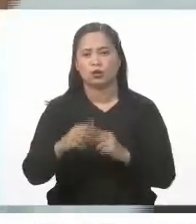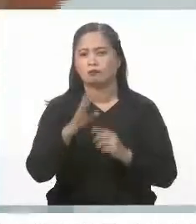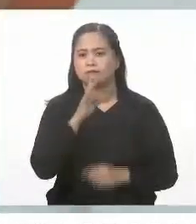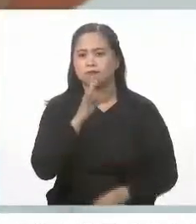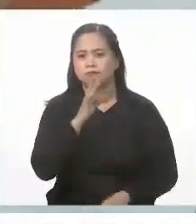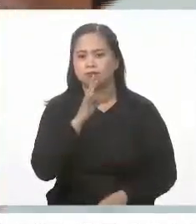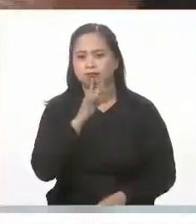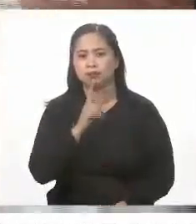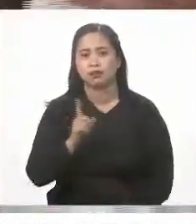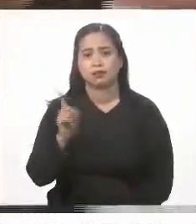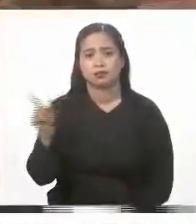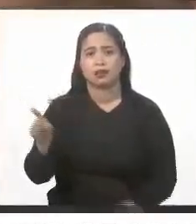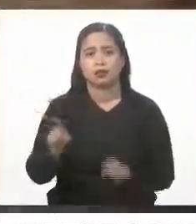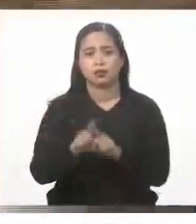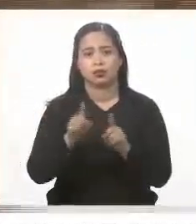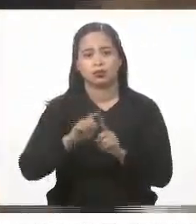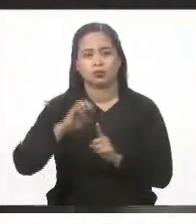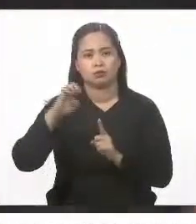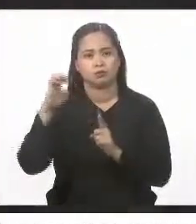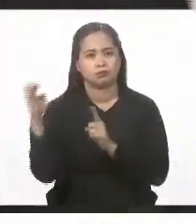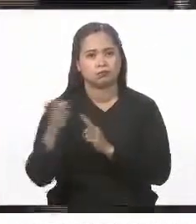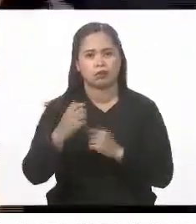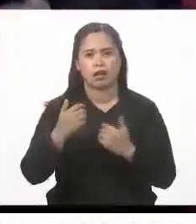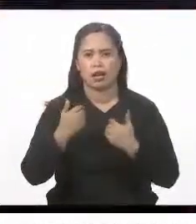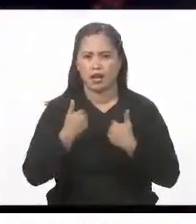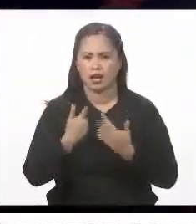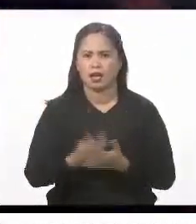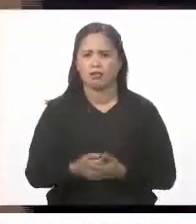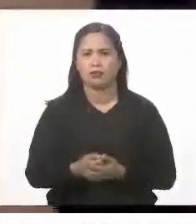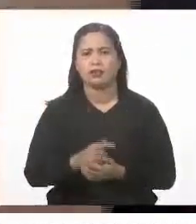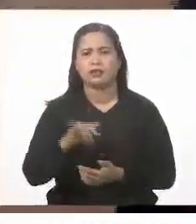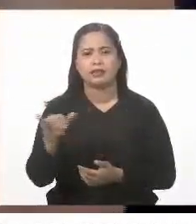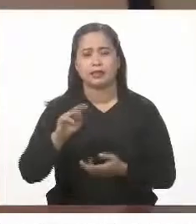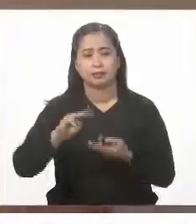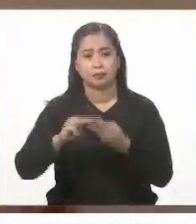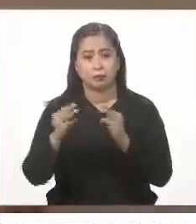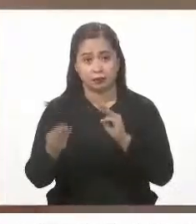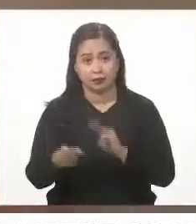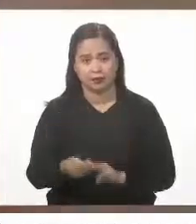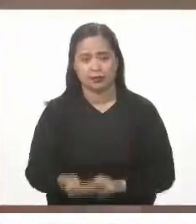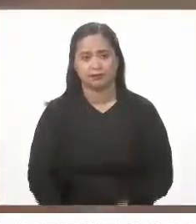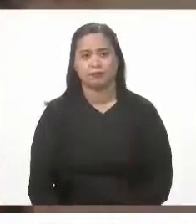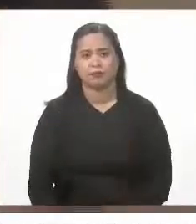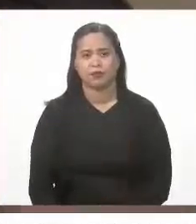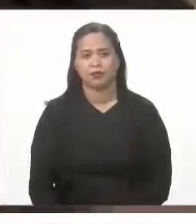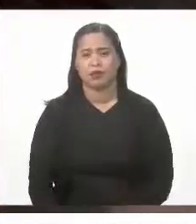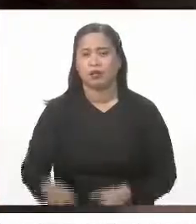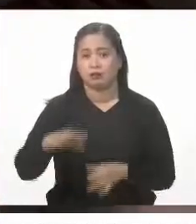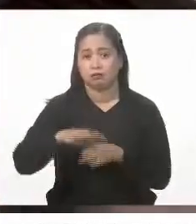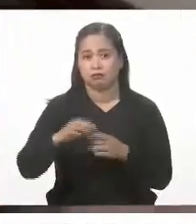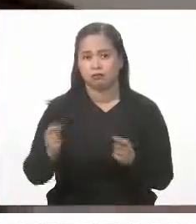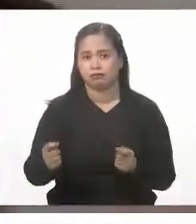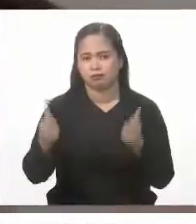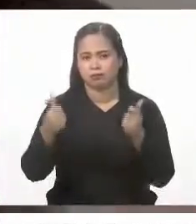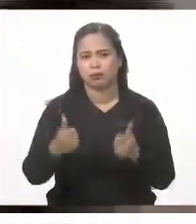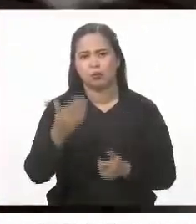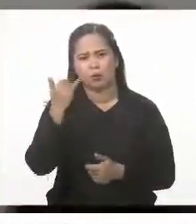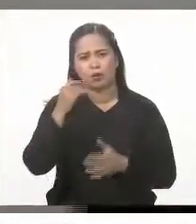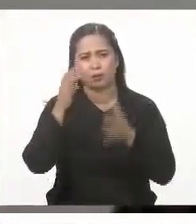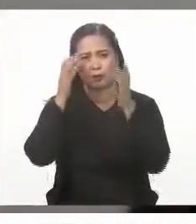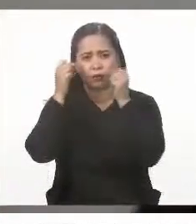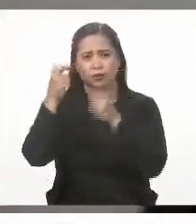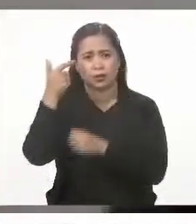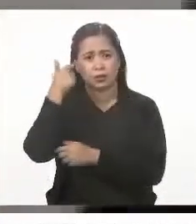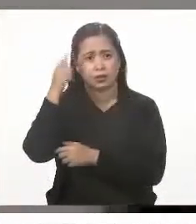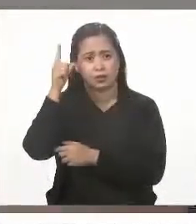Andrea Gonzalez, an environmental activist who was initially Villavicencio's running mate. The snap elections were enforced by President